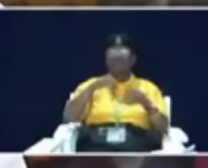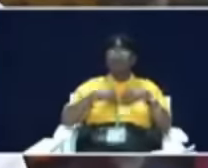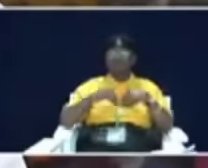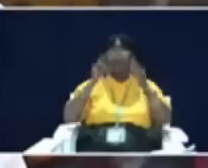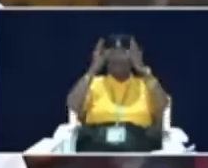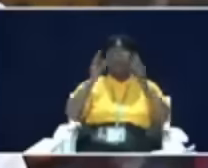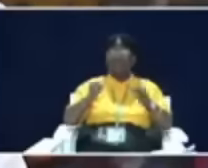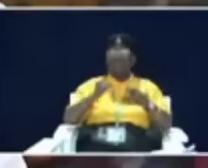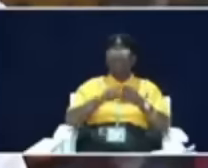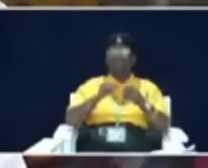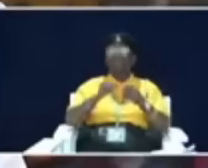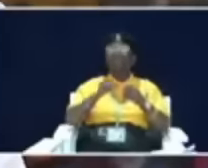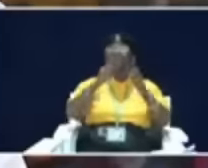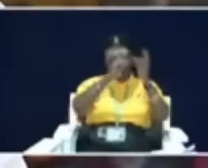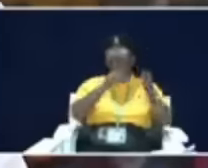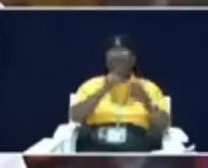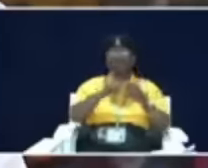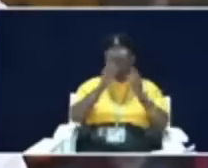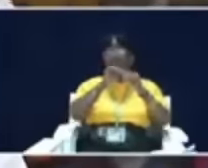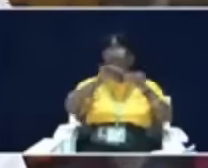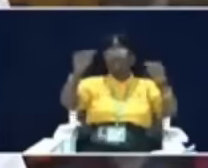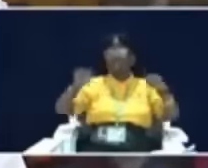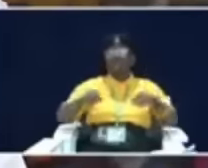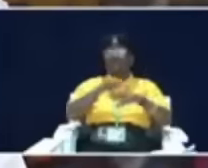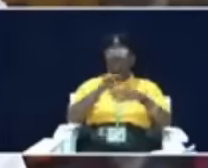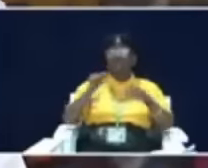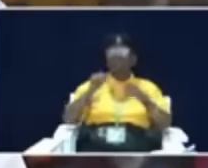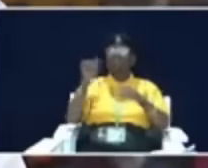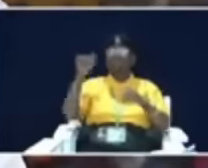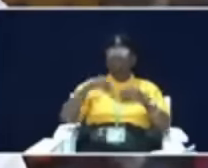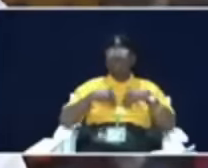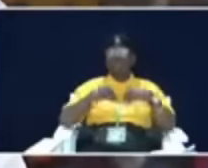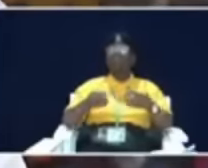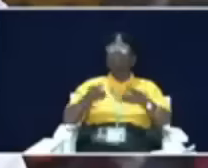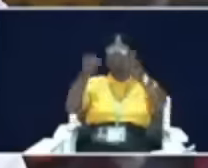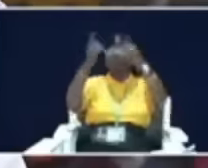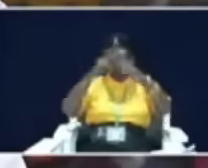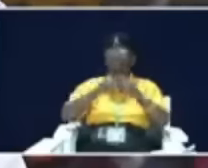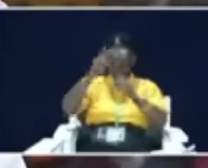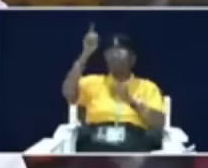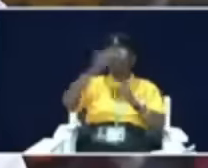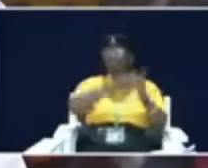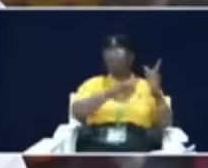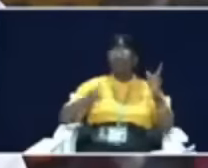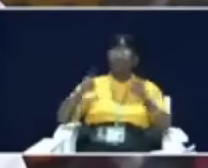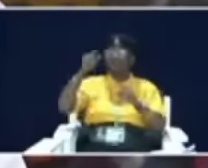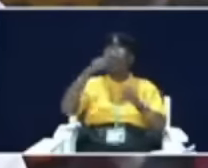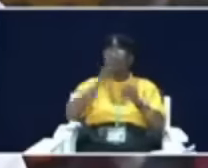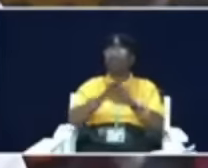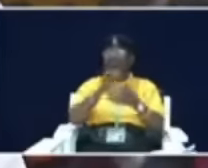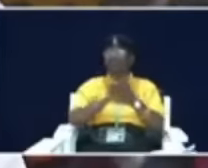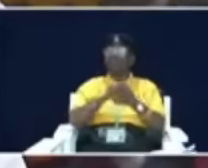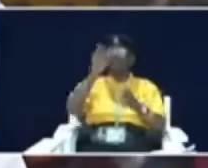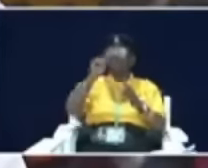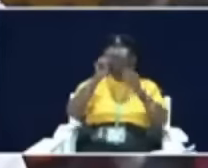the altar call. They have come to you, Lord. You promised that whosoever will come unto you, you will no wise